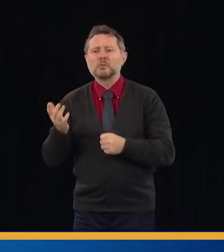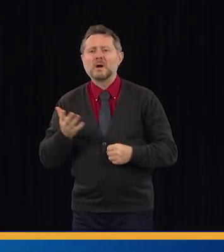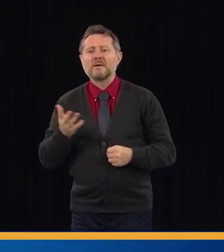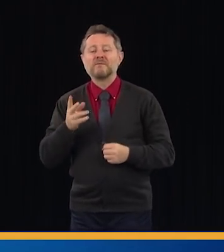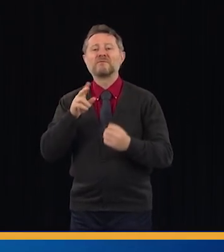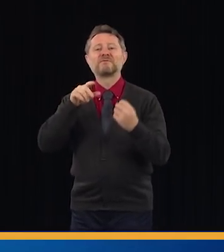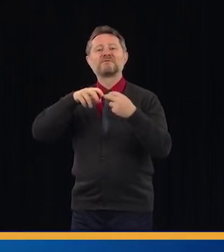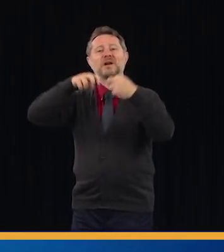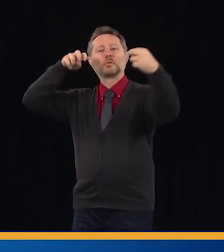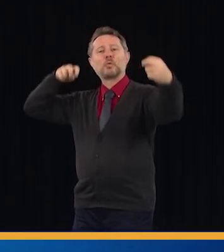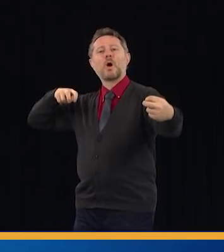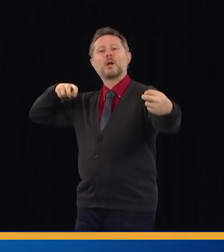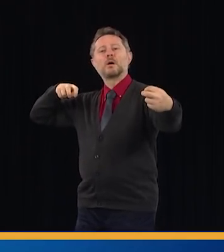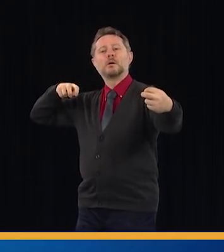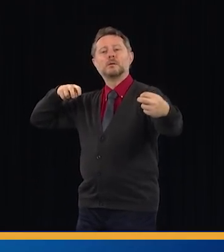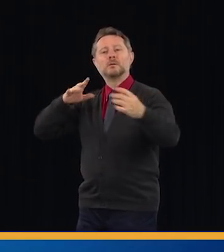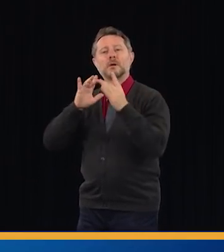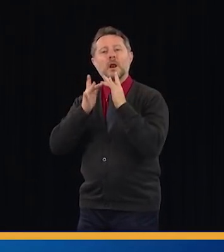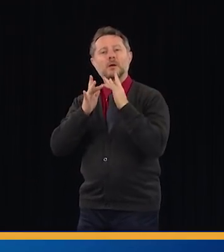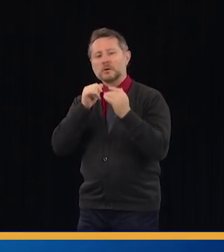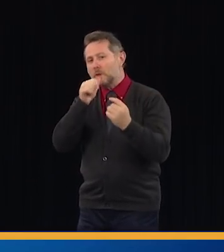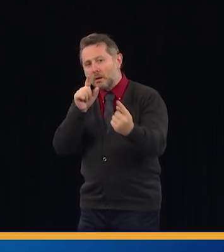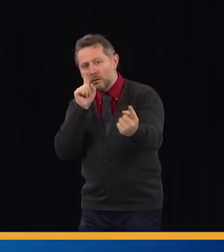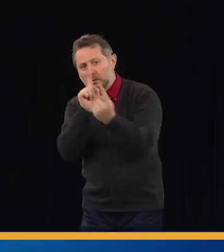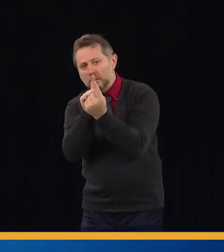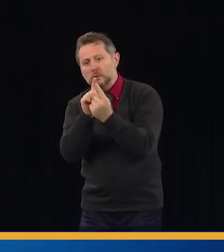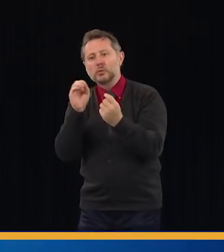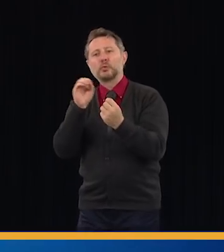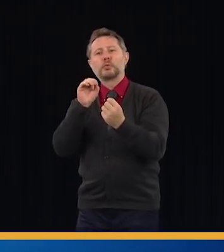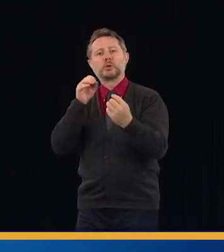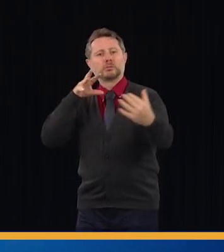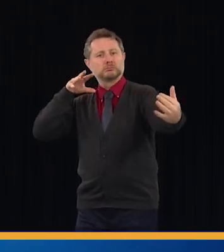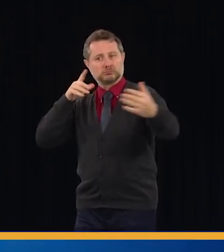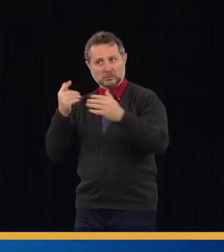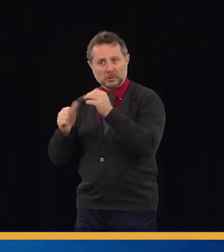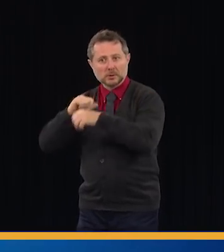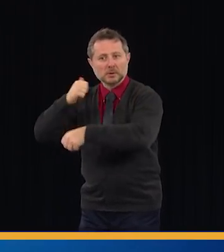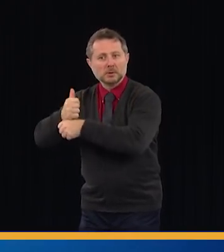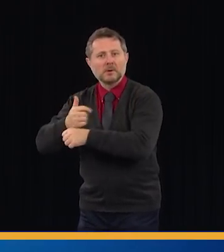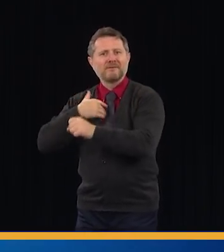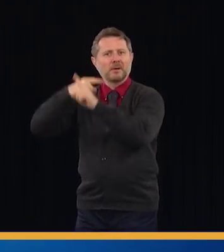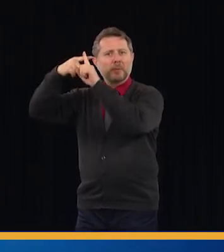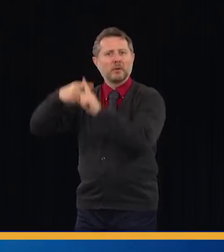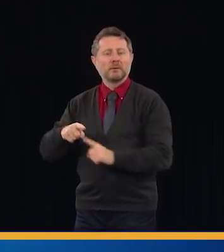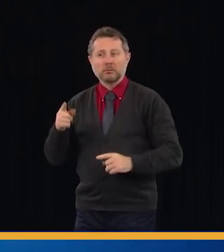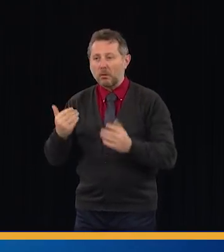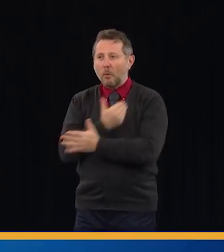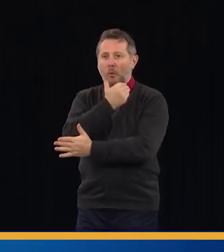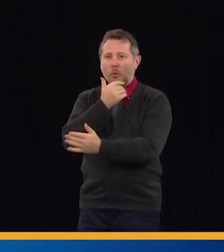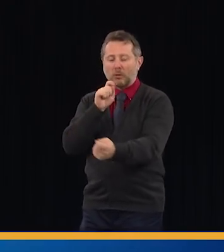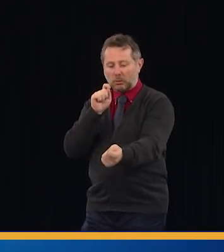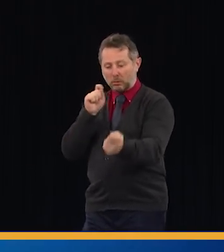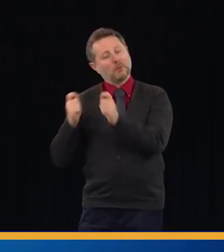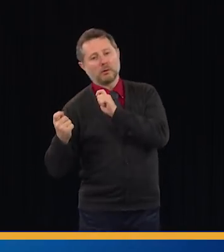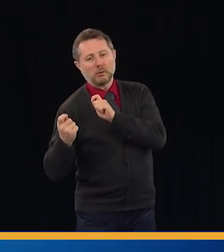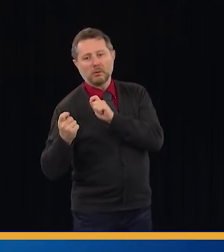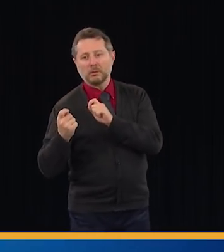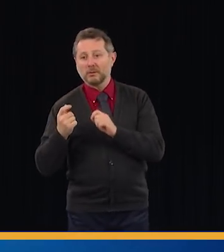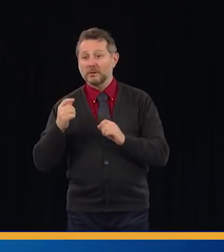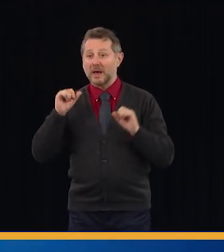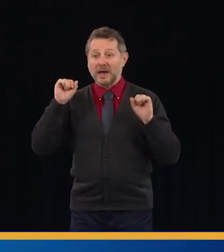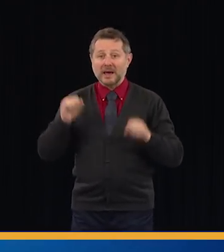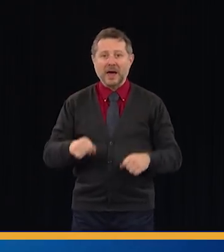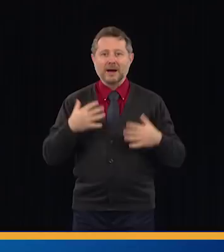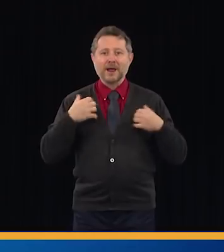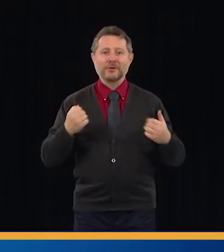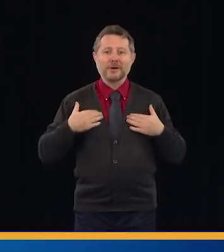system, which has all sorts of positive benefits going forward, using technology for healthcare, using technology